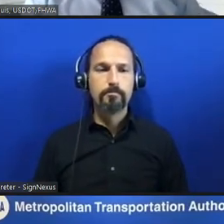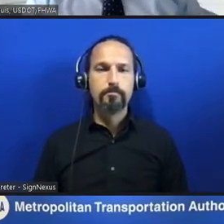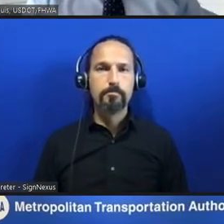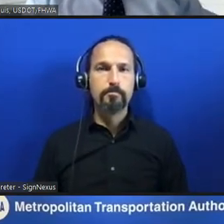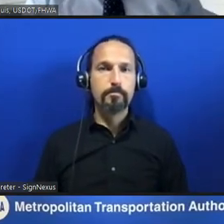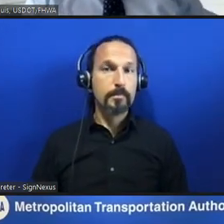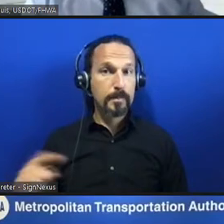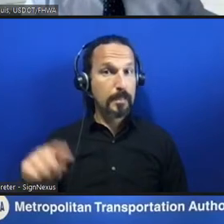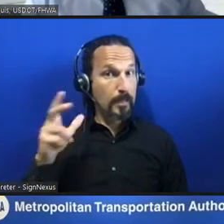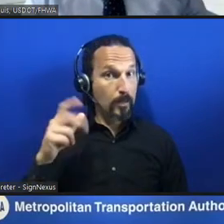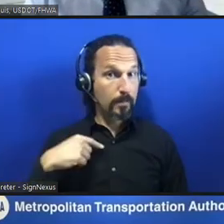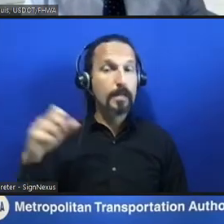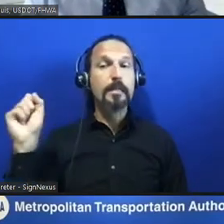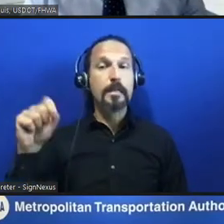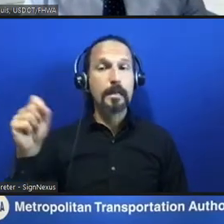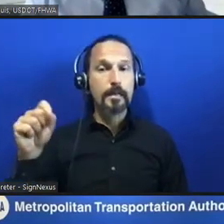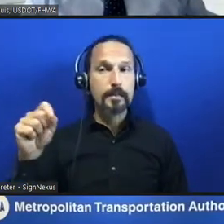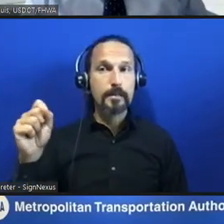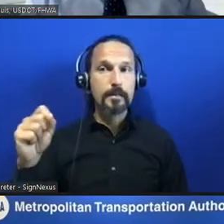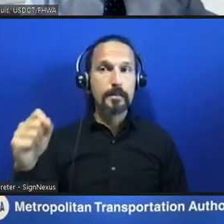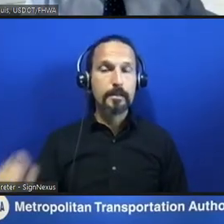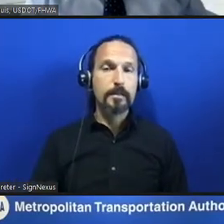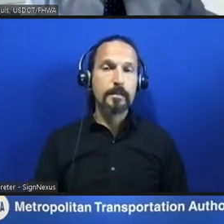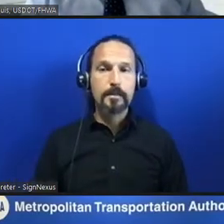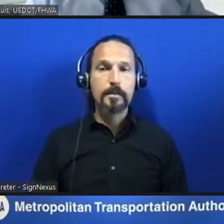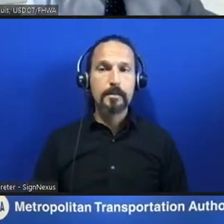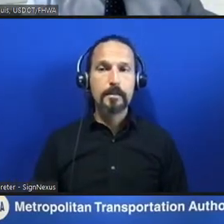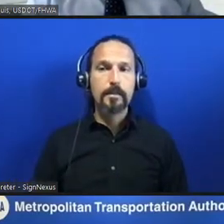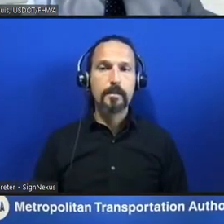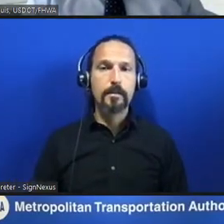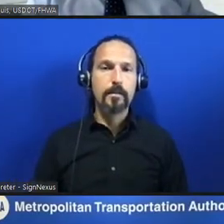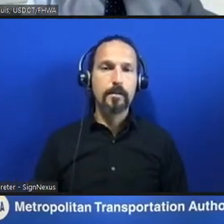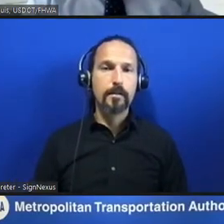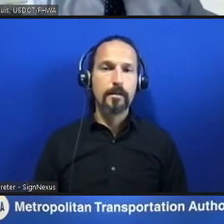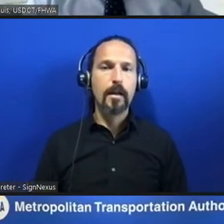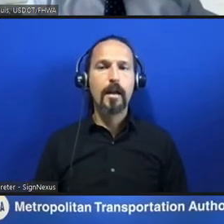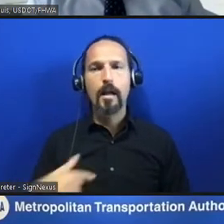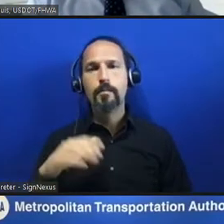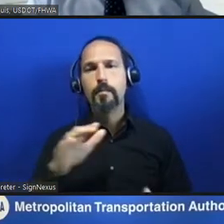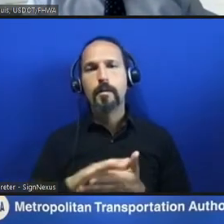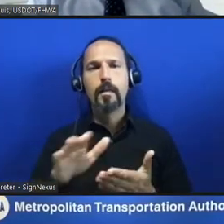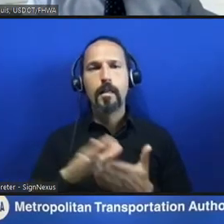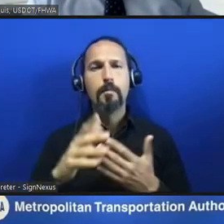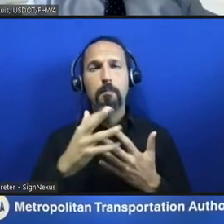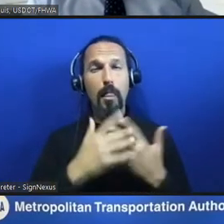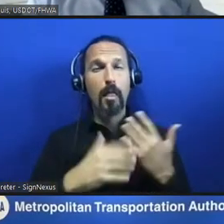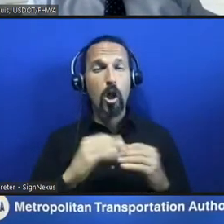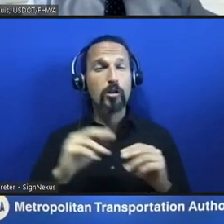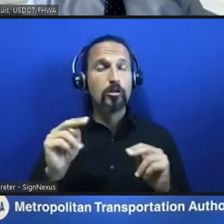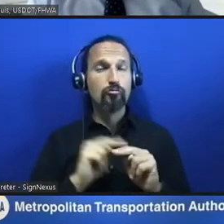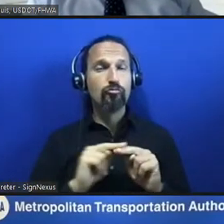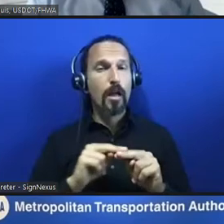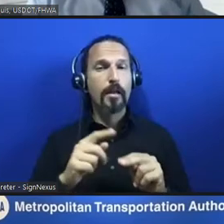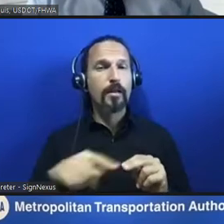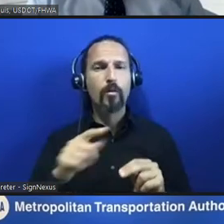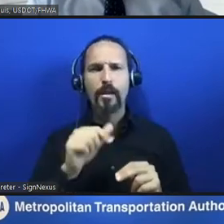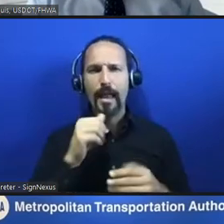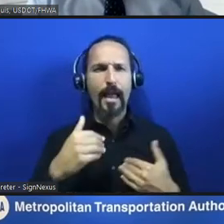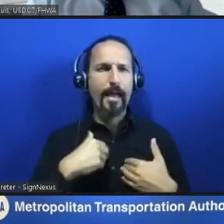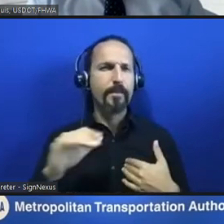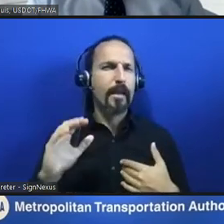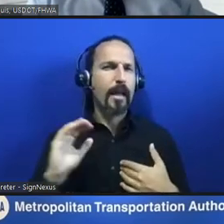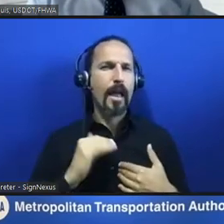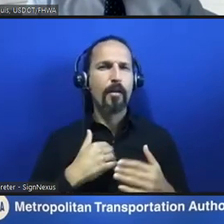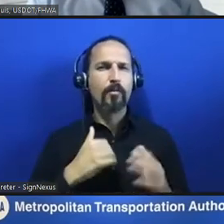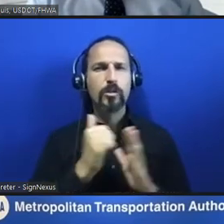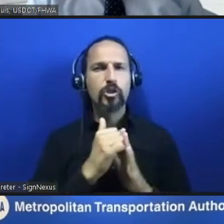can you hear me yes we can having to clean up my blood on the train was something we did not have on our